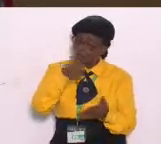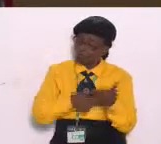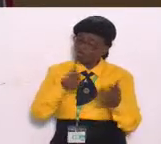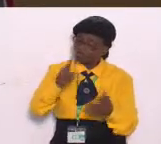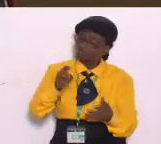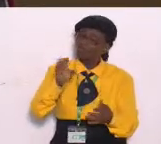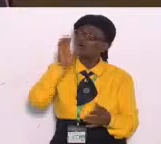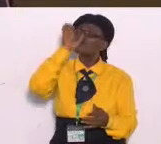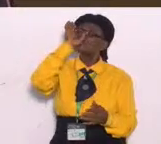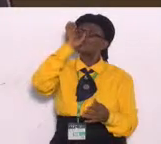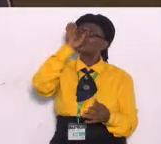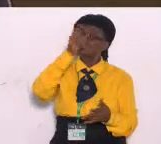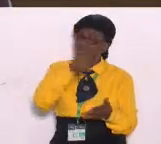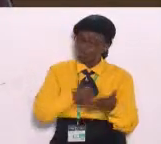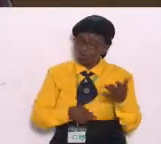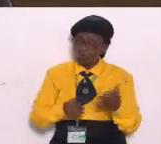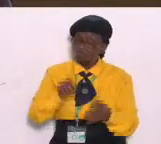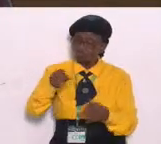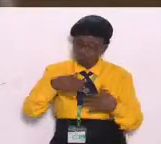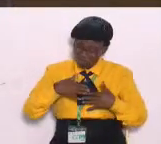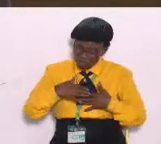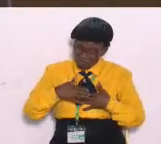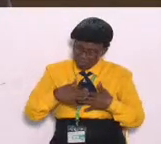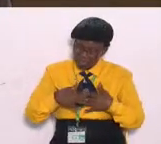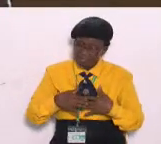you breathe,